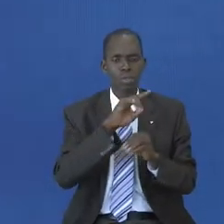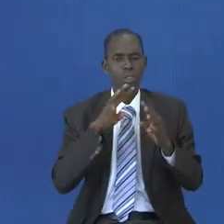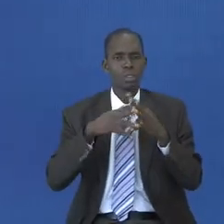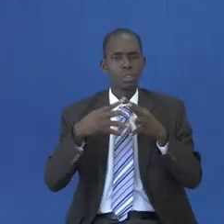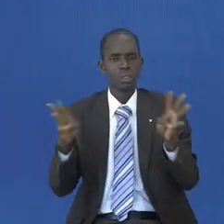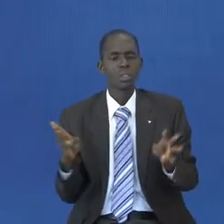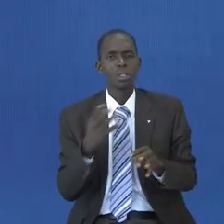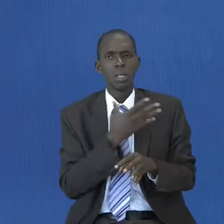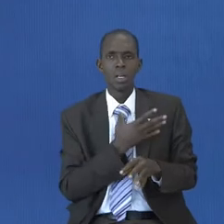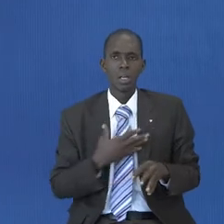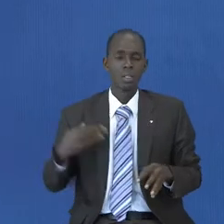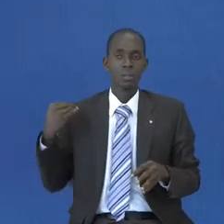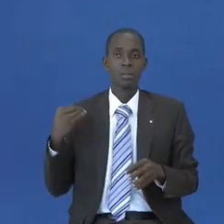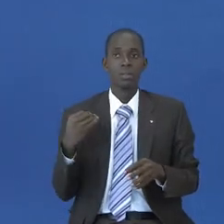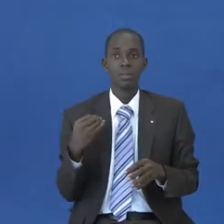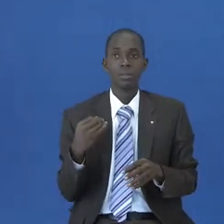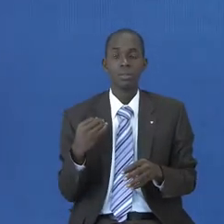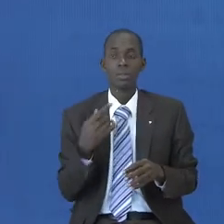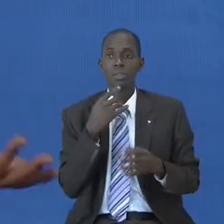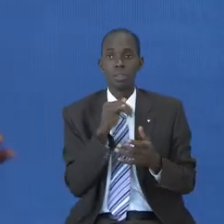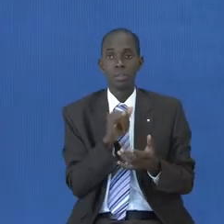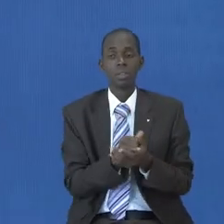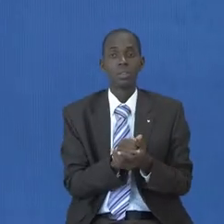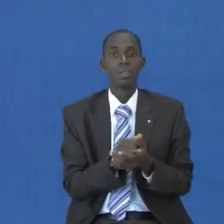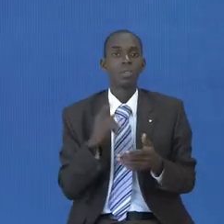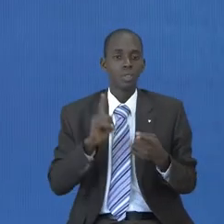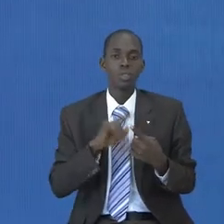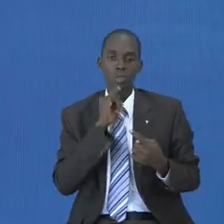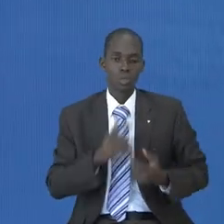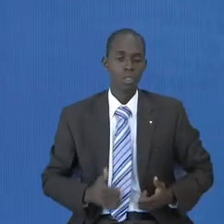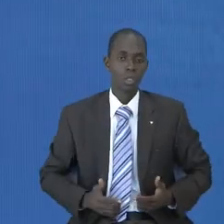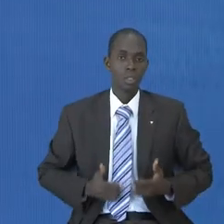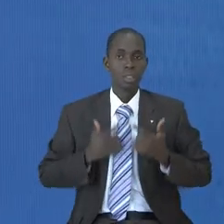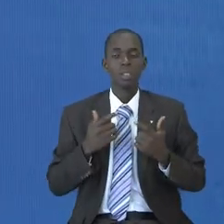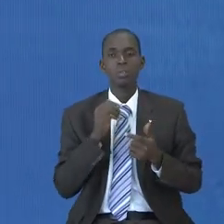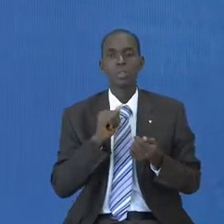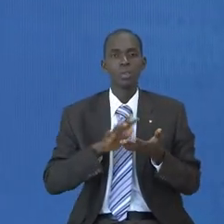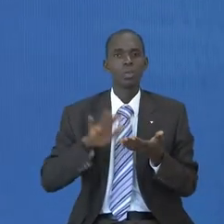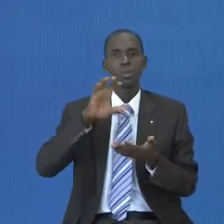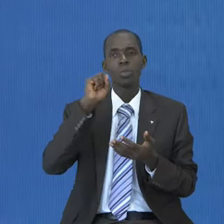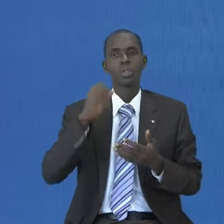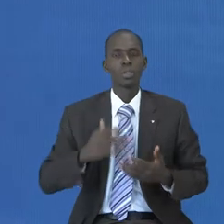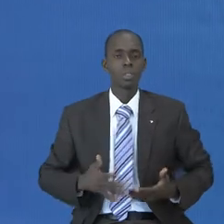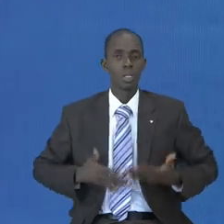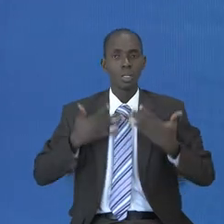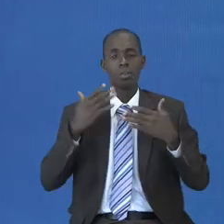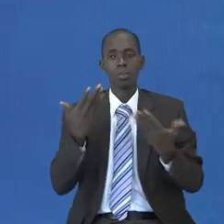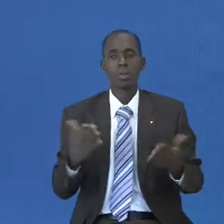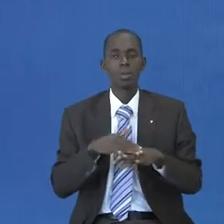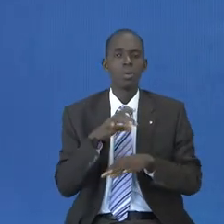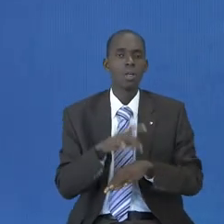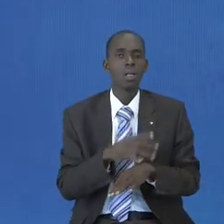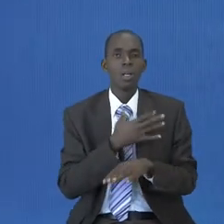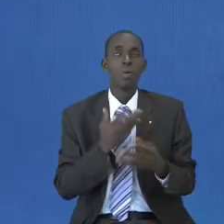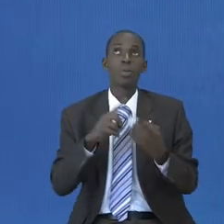many sons unto glory, and he's lived a glorious life there on earth, and he wants to come in now. Let the King